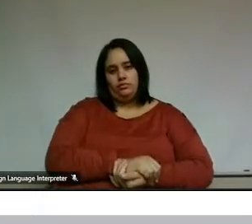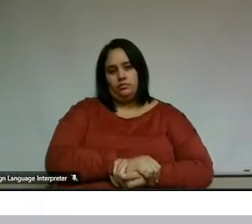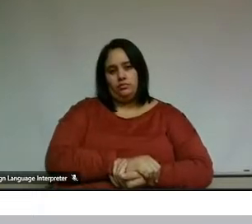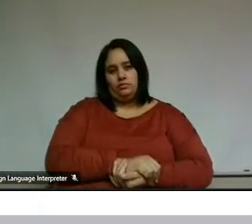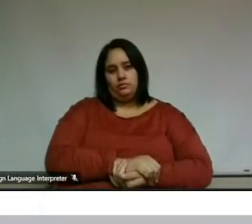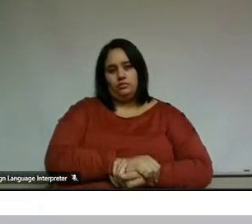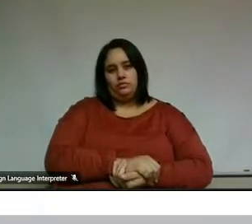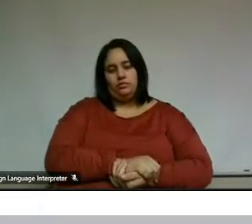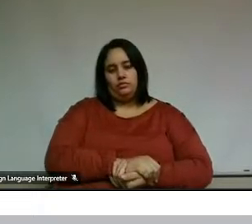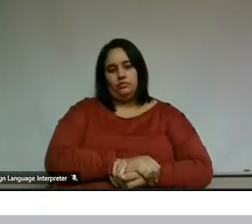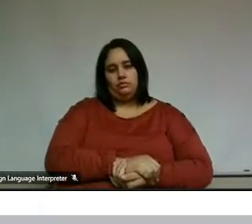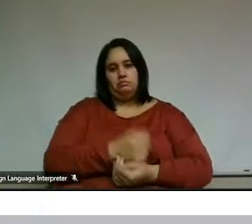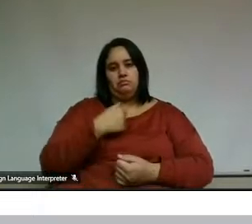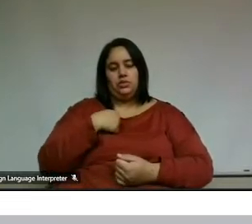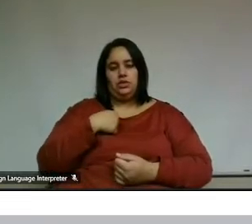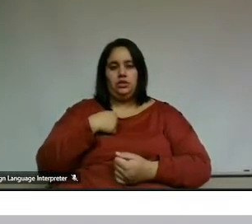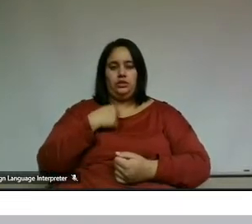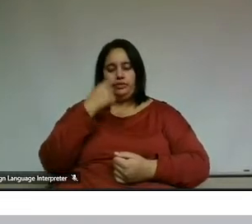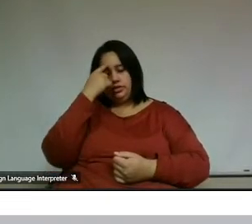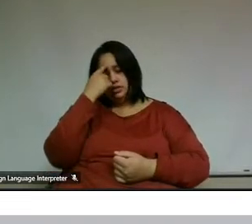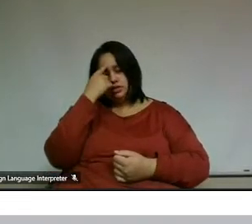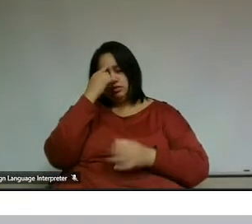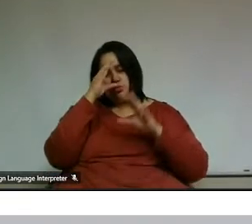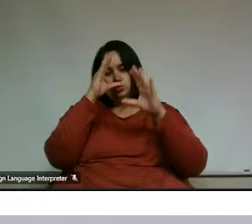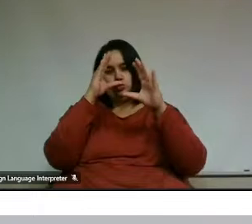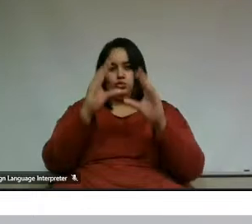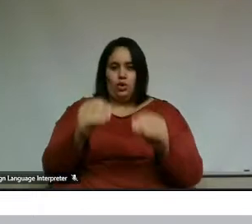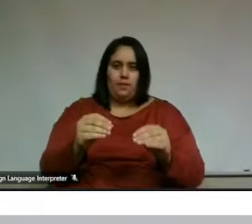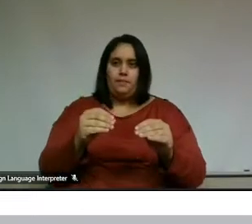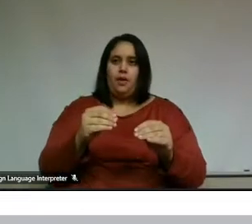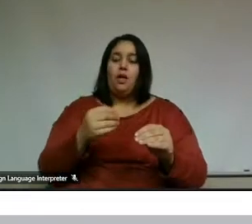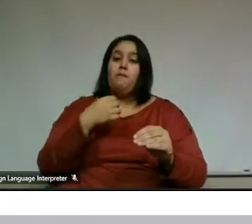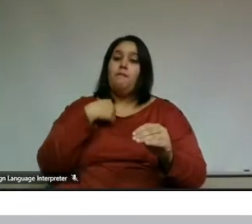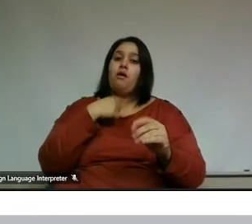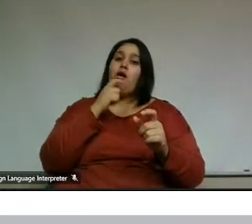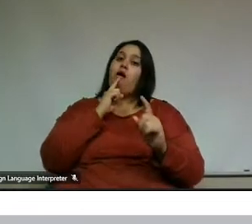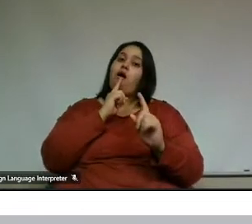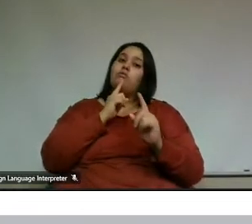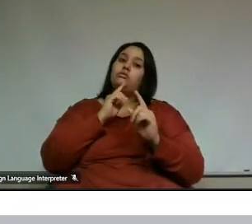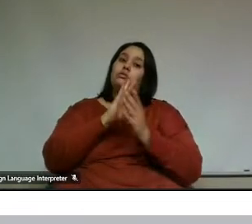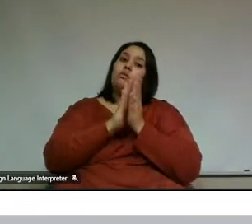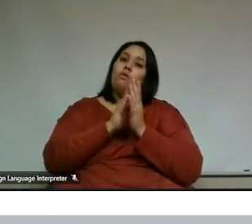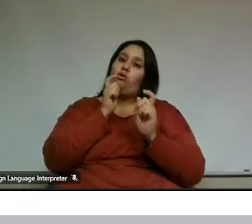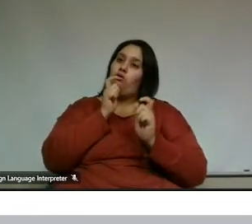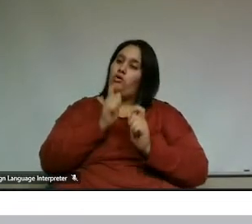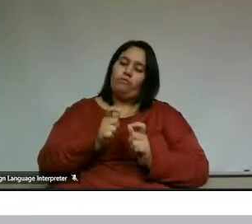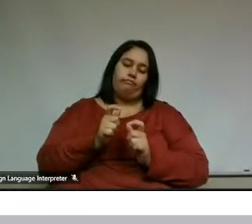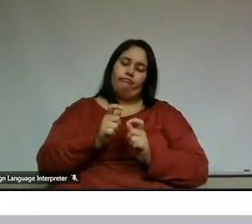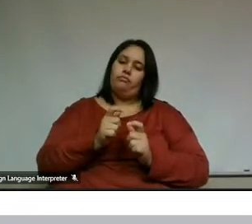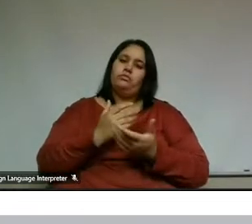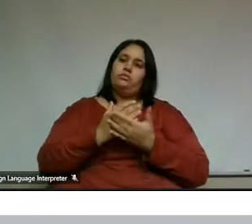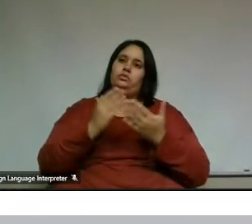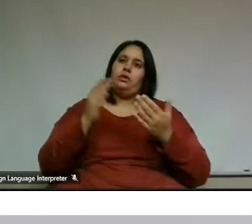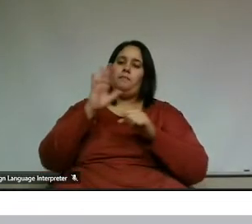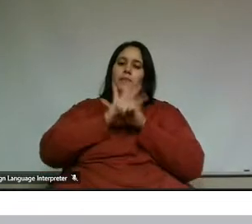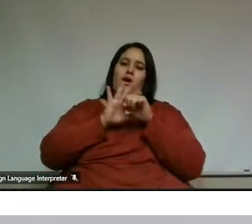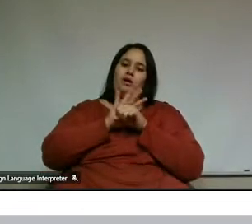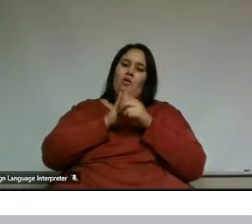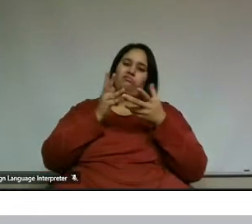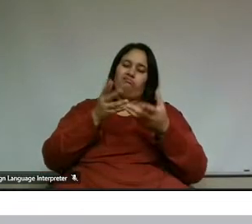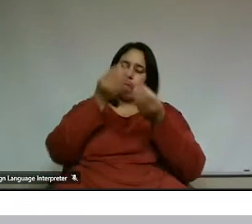So I think I'll stop there. I haven't answered all the comments and questions, but you know, this is some of the thinking. Thank you,